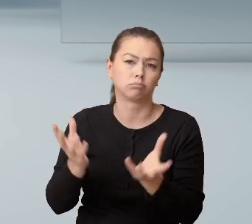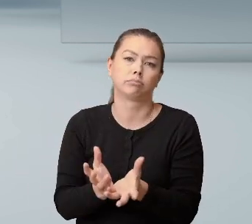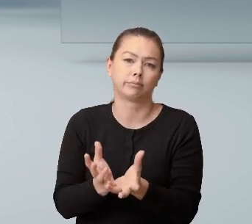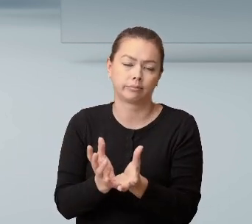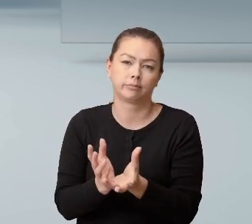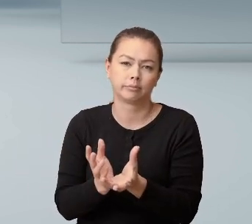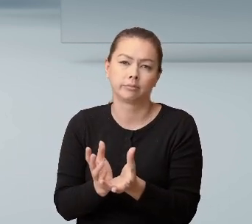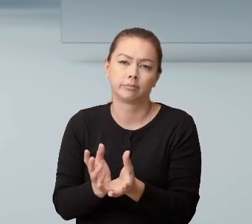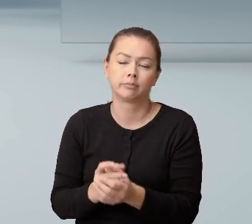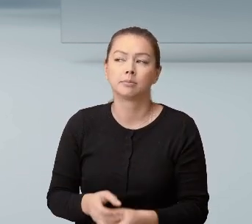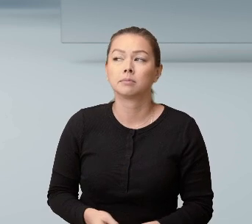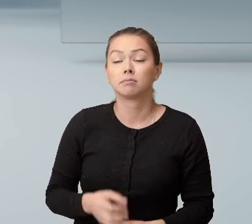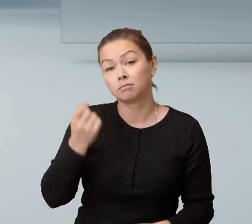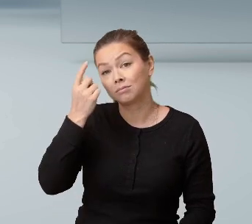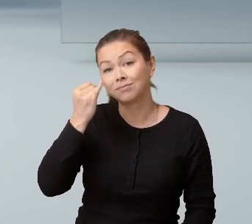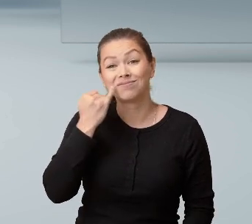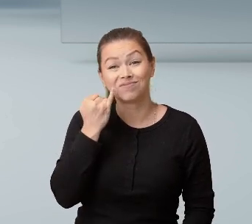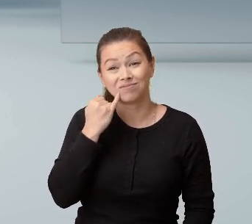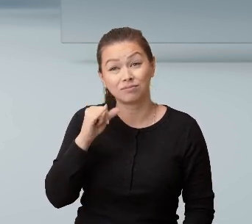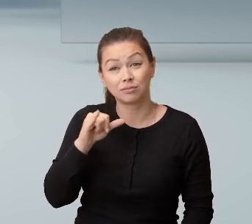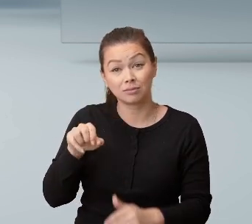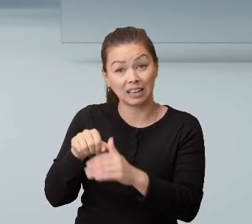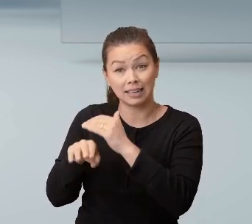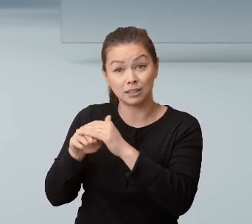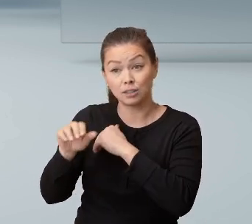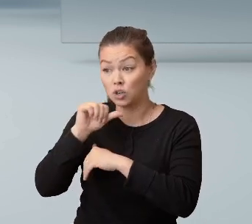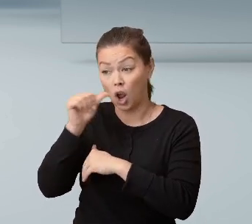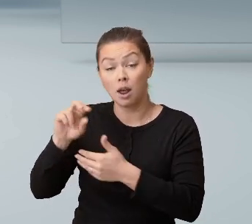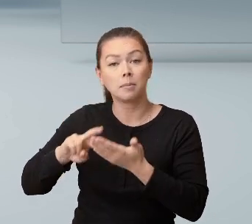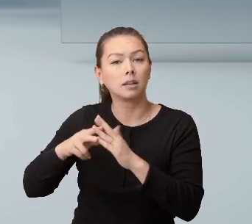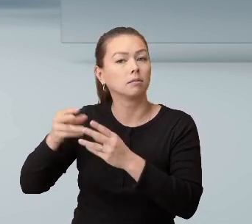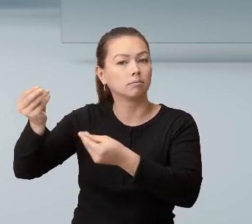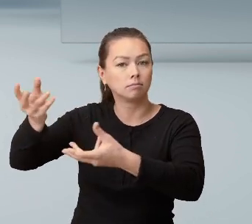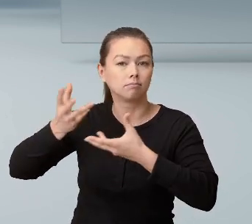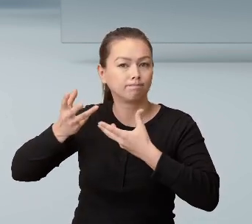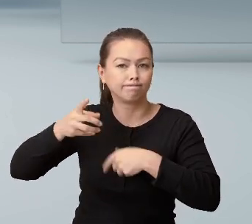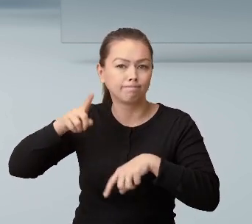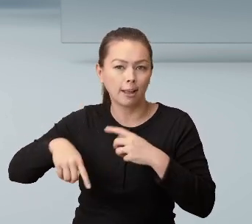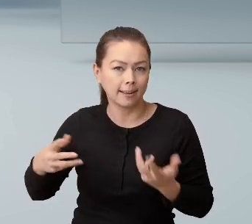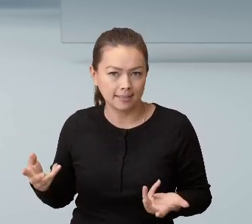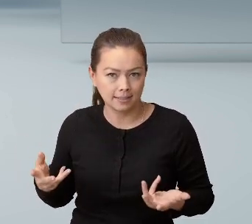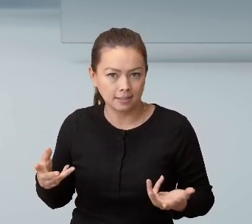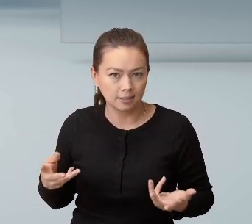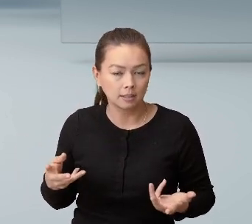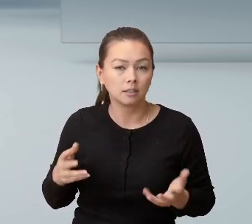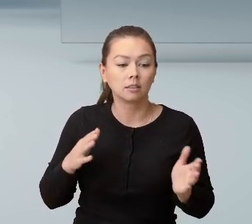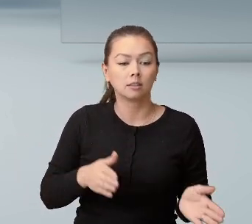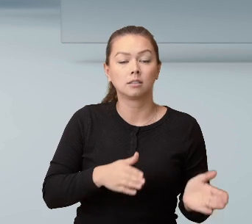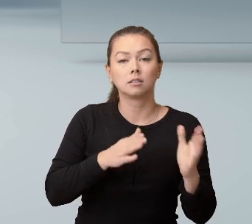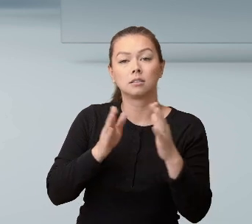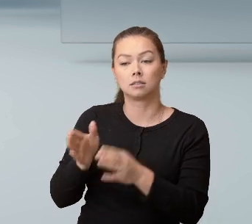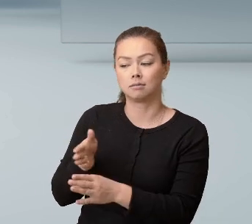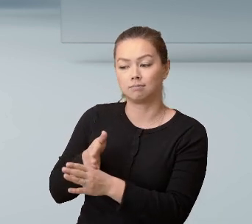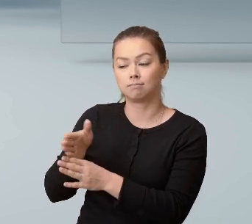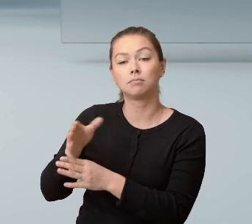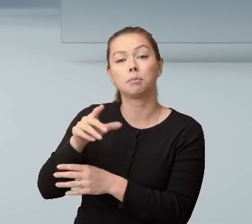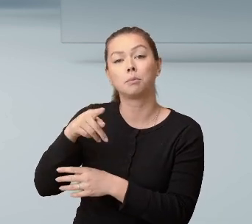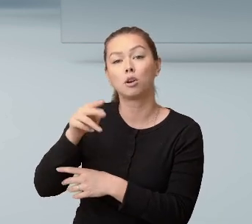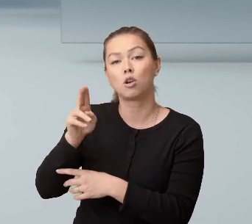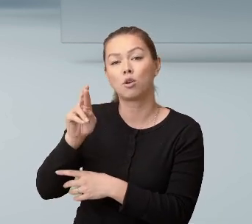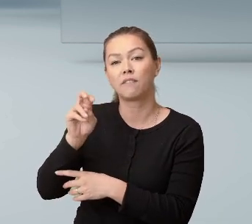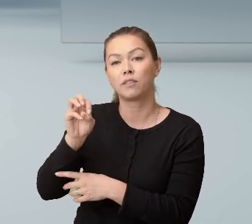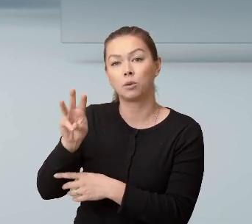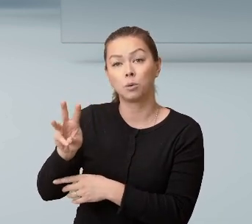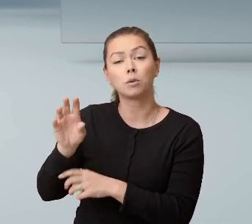Also, as I said, results won't be shown if you don't have access. On the flip side, Purview can be used to monitor